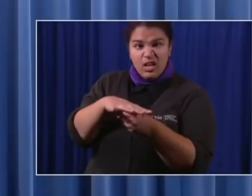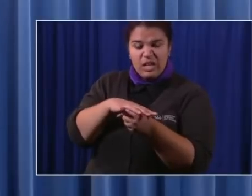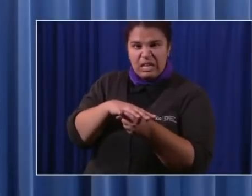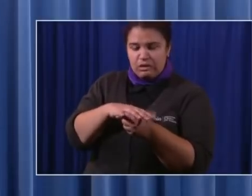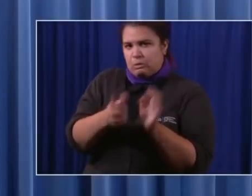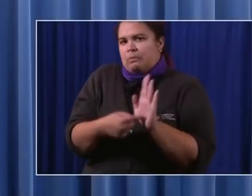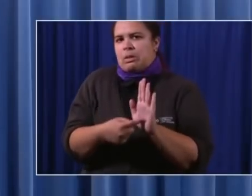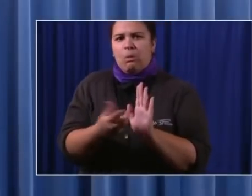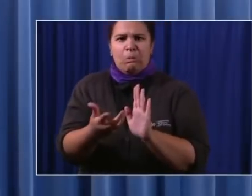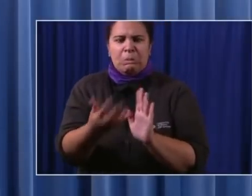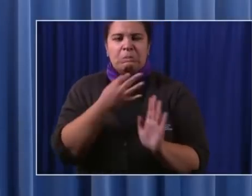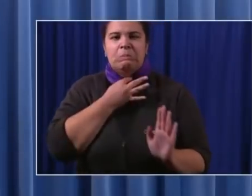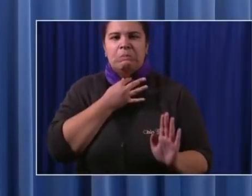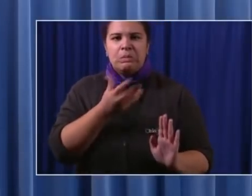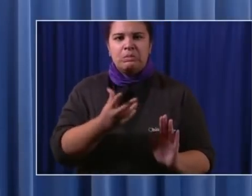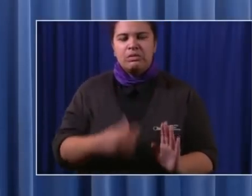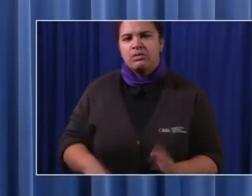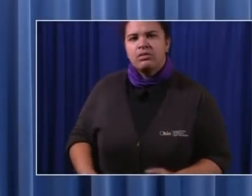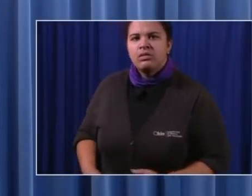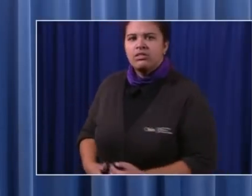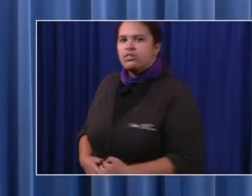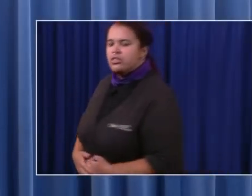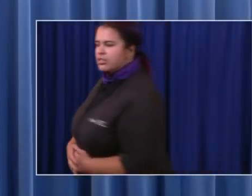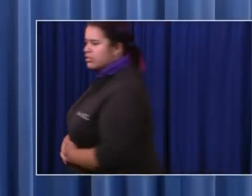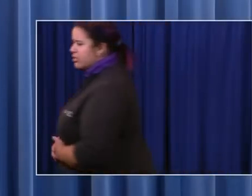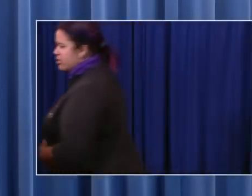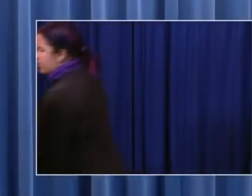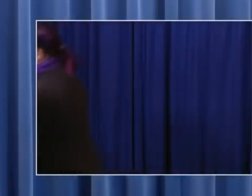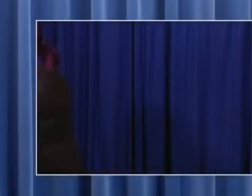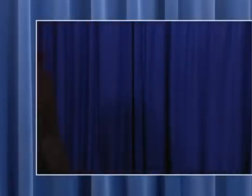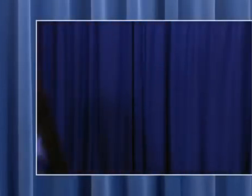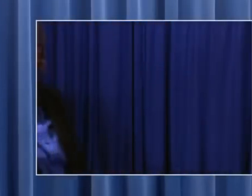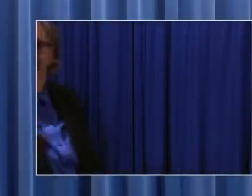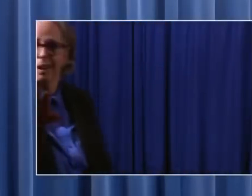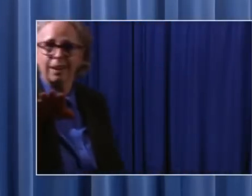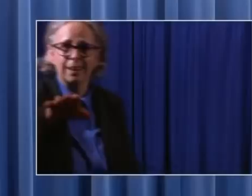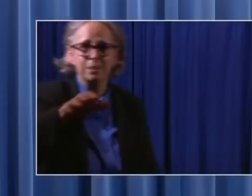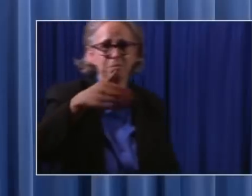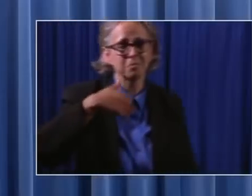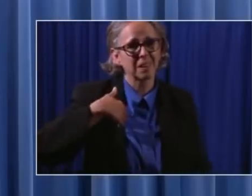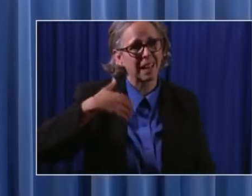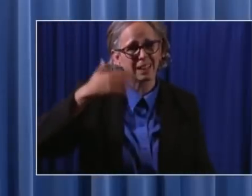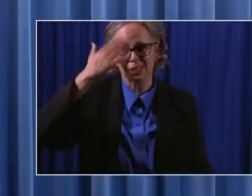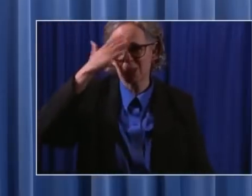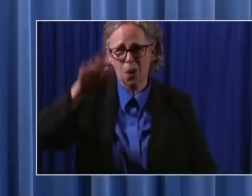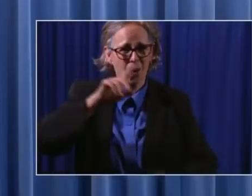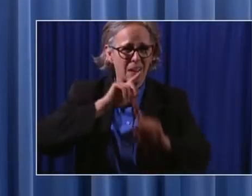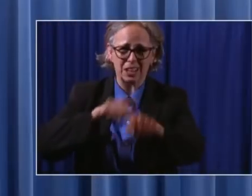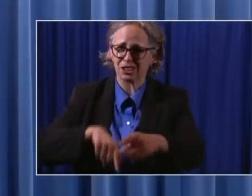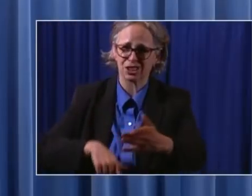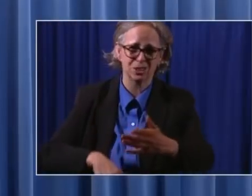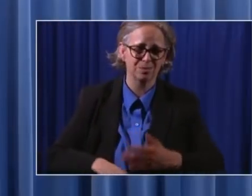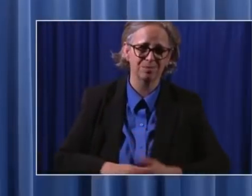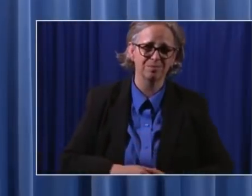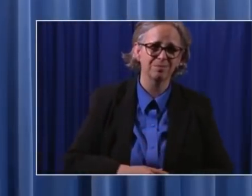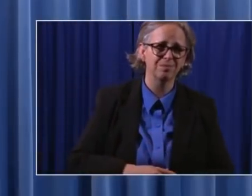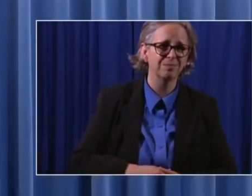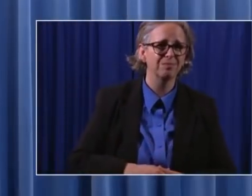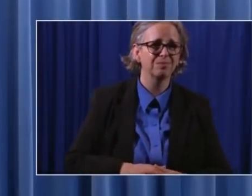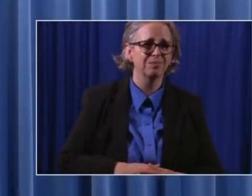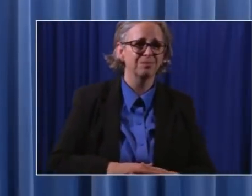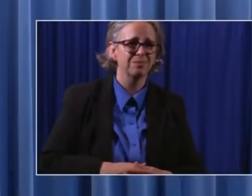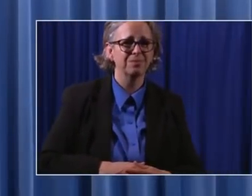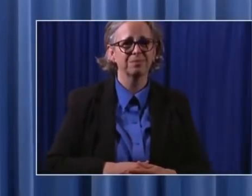Yeah, Ben, I don't know. We're going to do what we have to do. Local health department's going to do what they have to do. But,